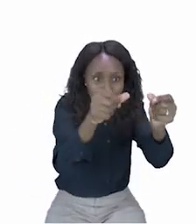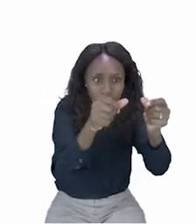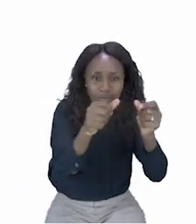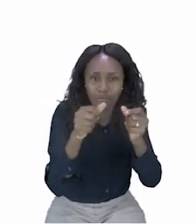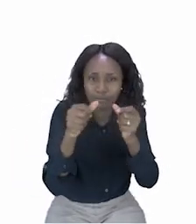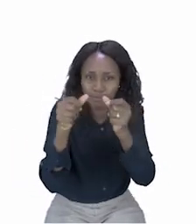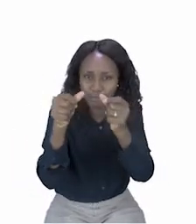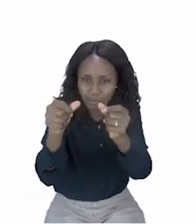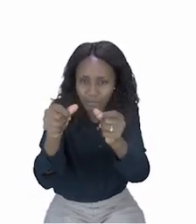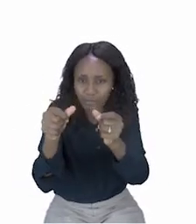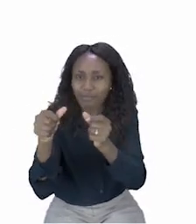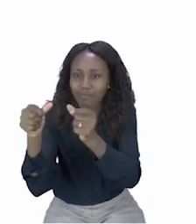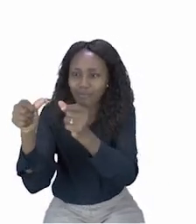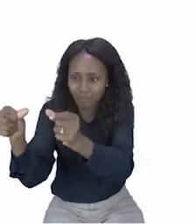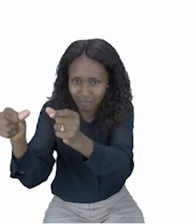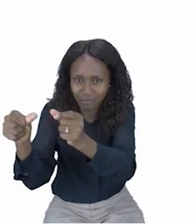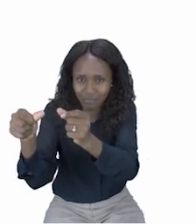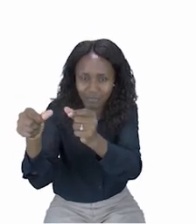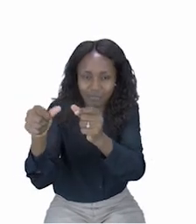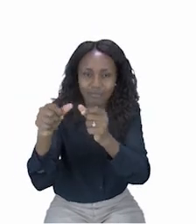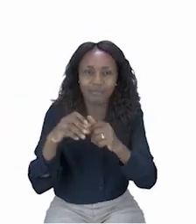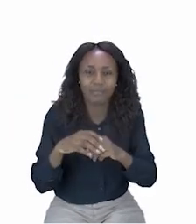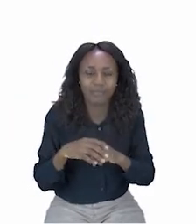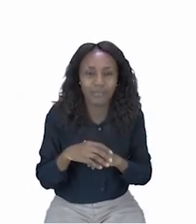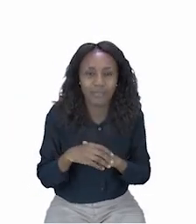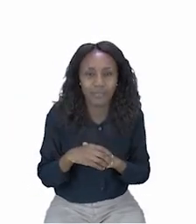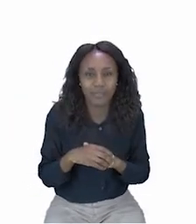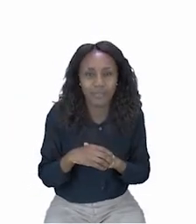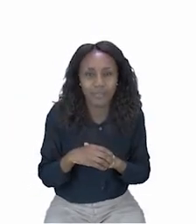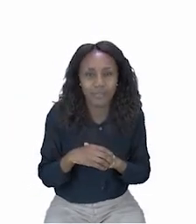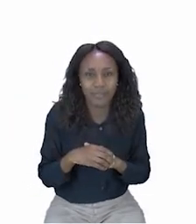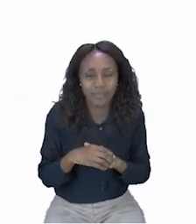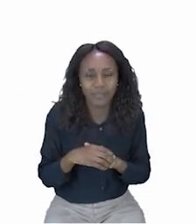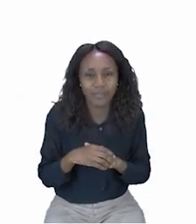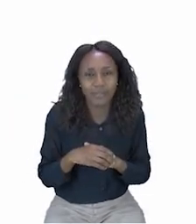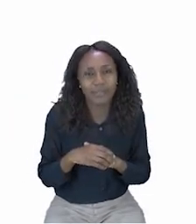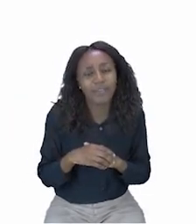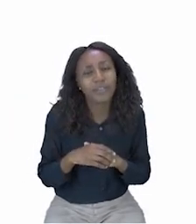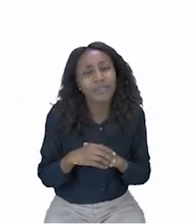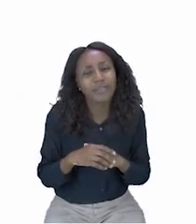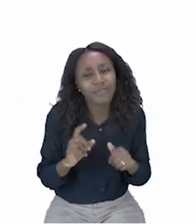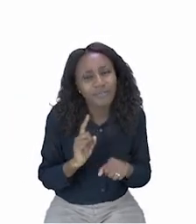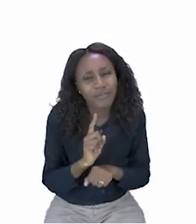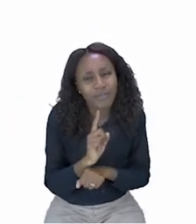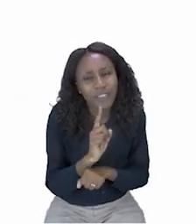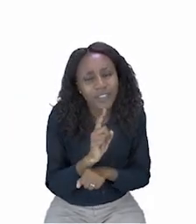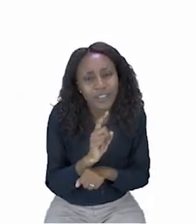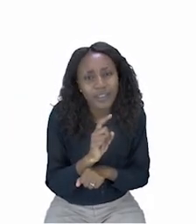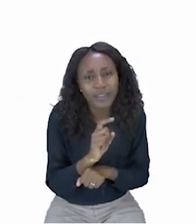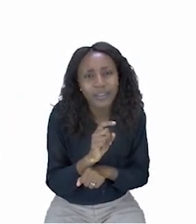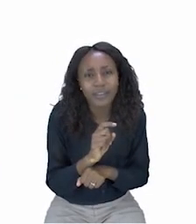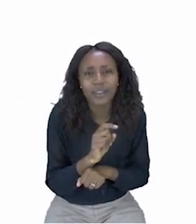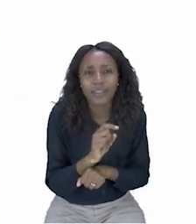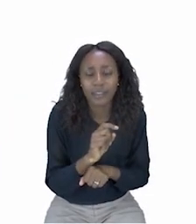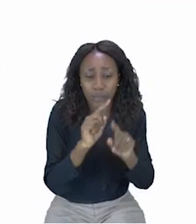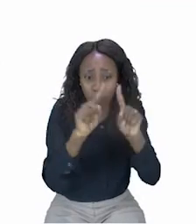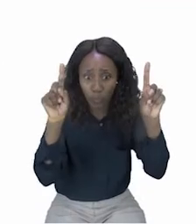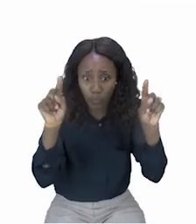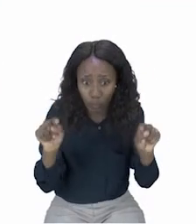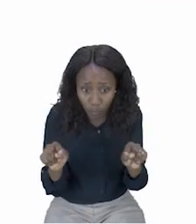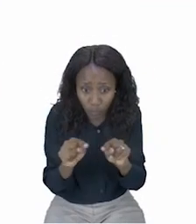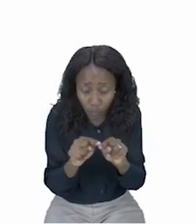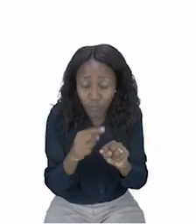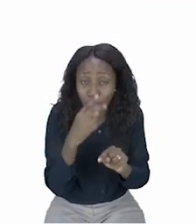on the spaces provided. But before you do that, let's take a look at the board for a little while. I